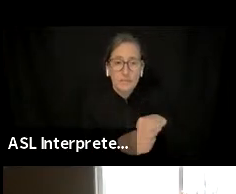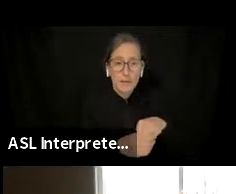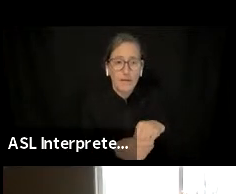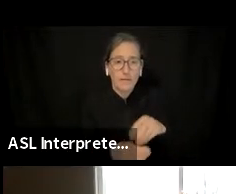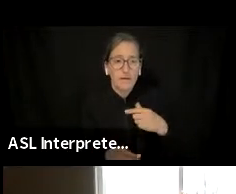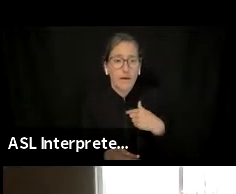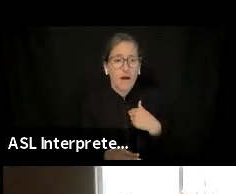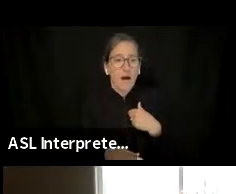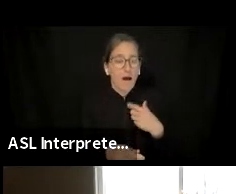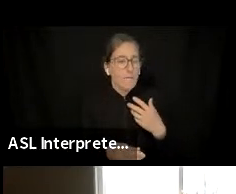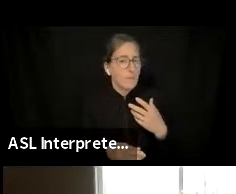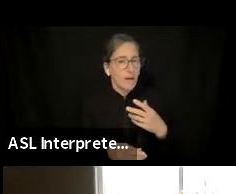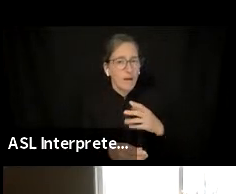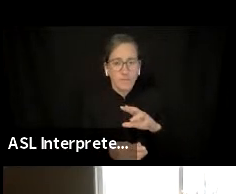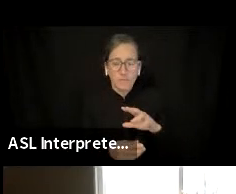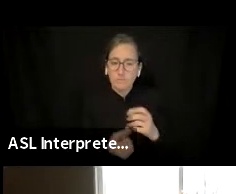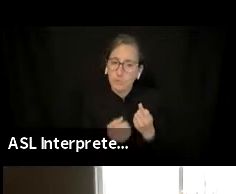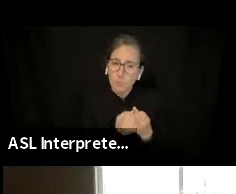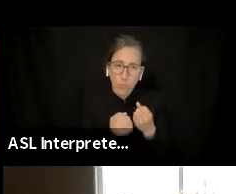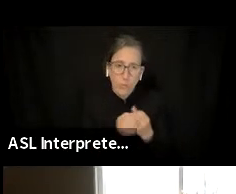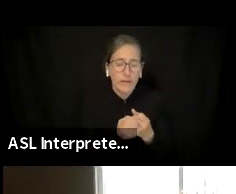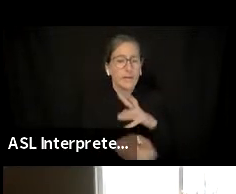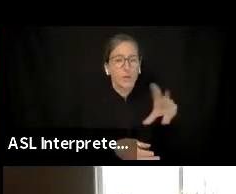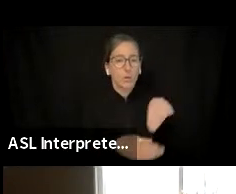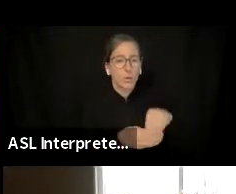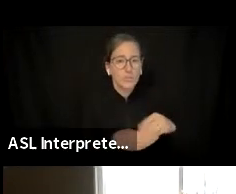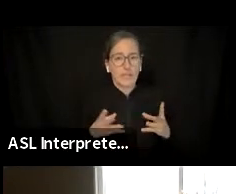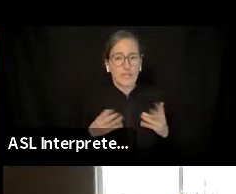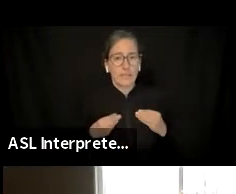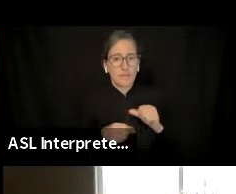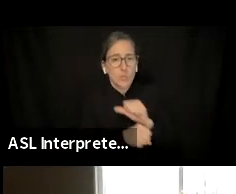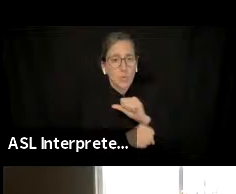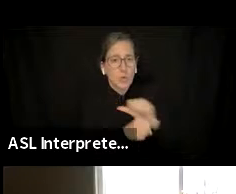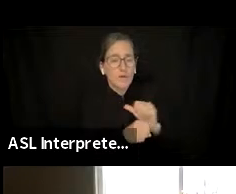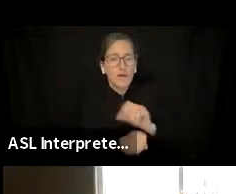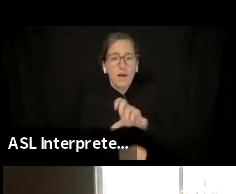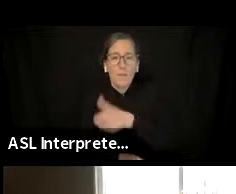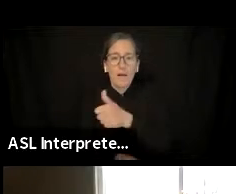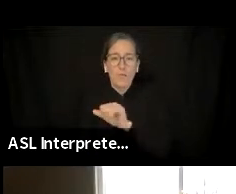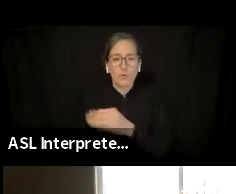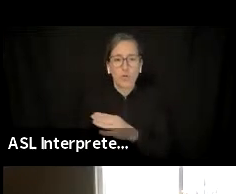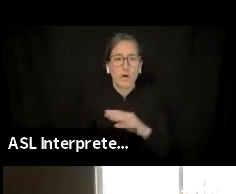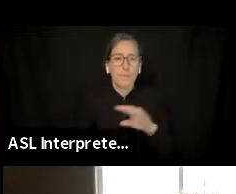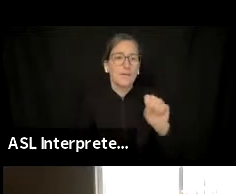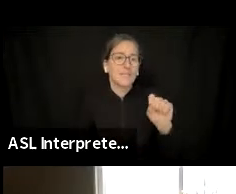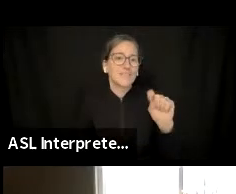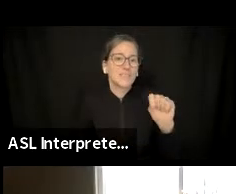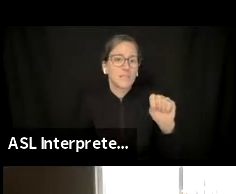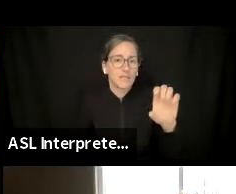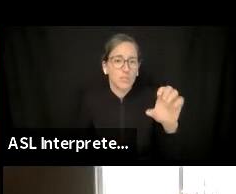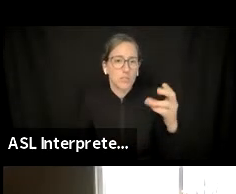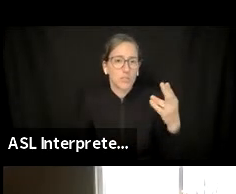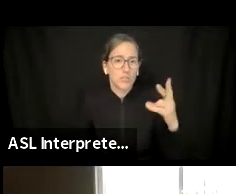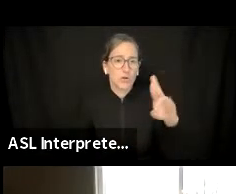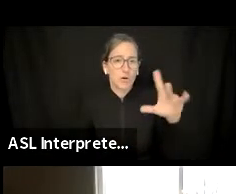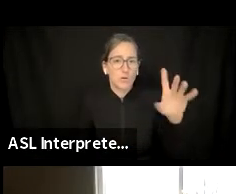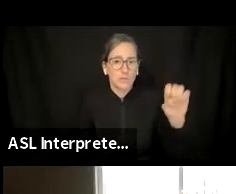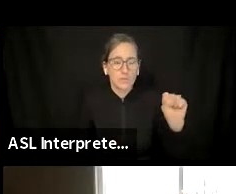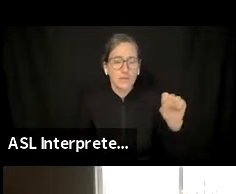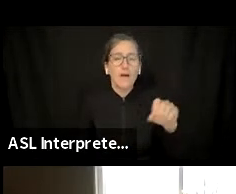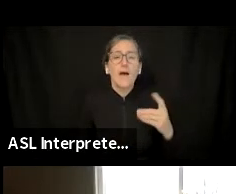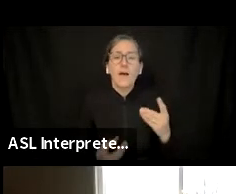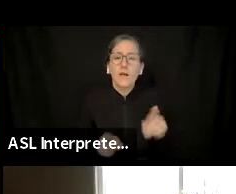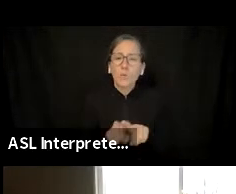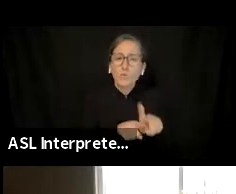working with inclusion and acceptance work in our organization at St. Charles, as well as been doing this work with others for a